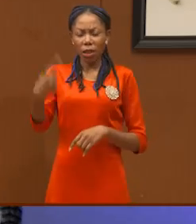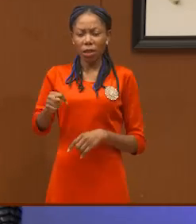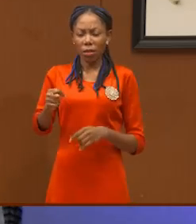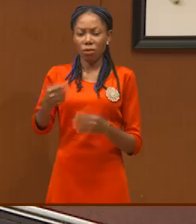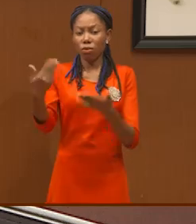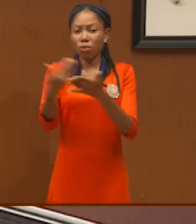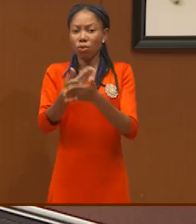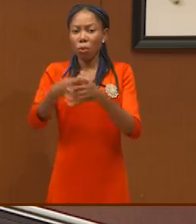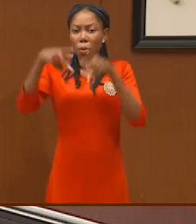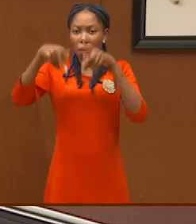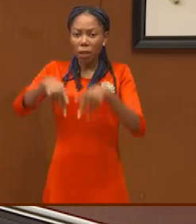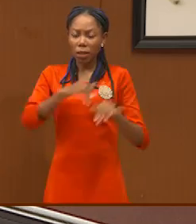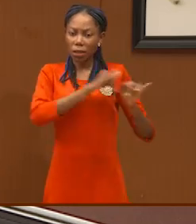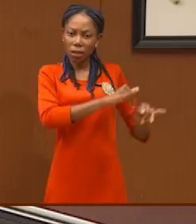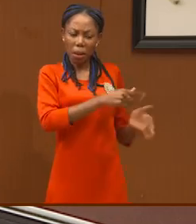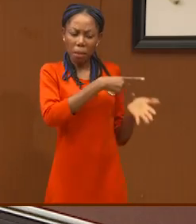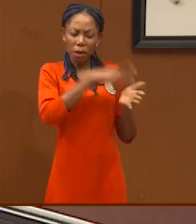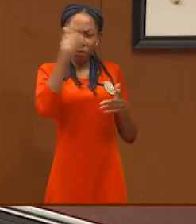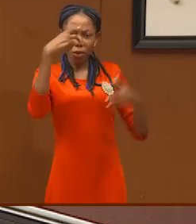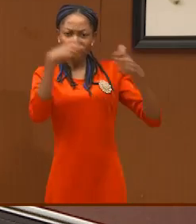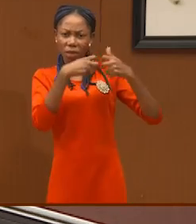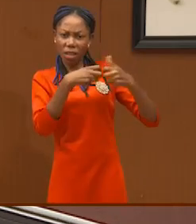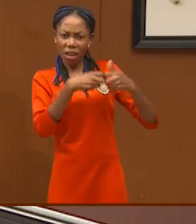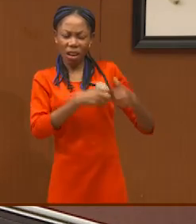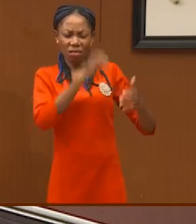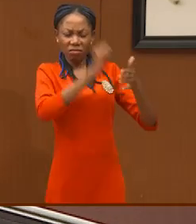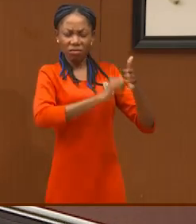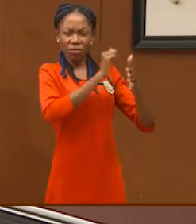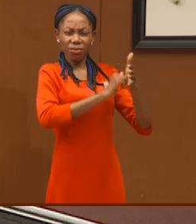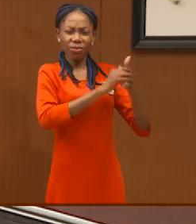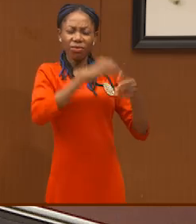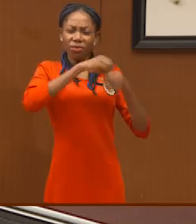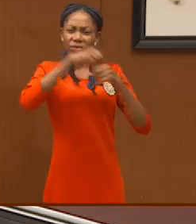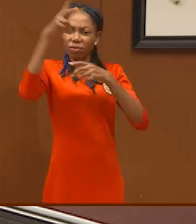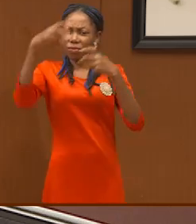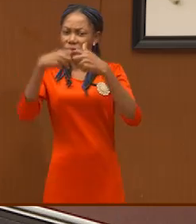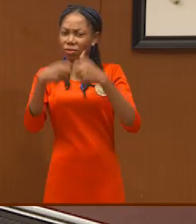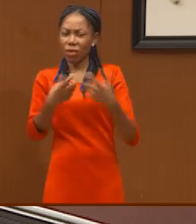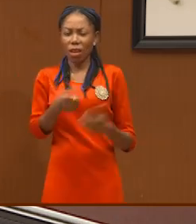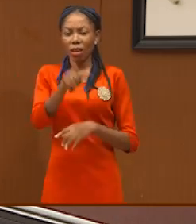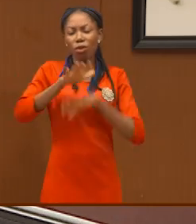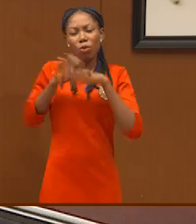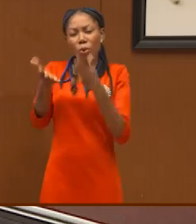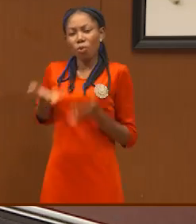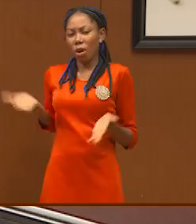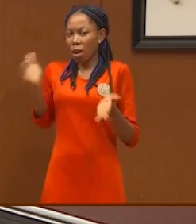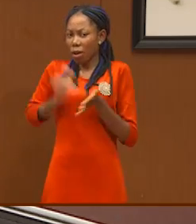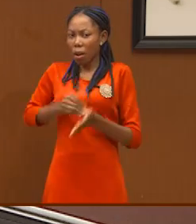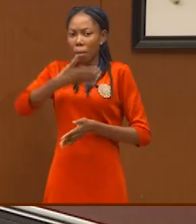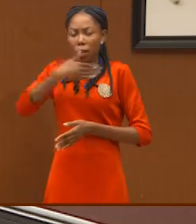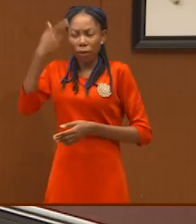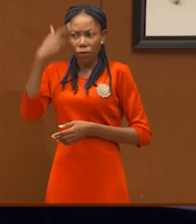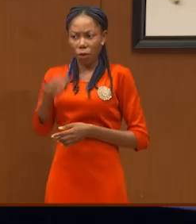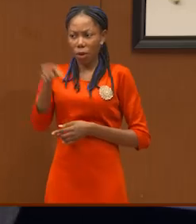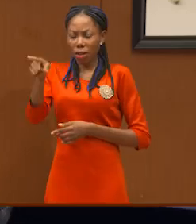of the payment. So I'm the one giving the guy additional money over there. Yesterday, because he was telling me that,